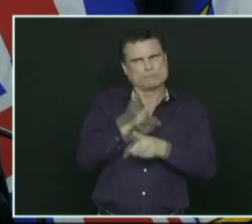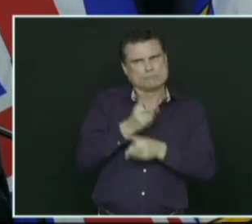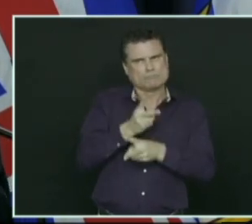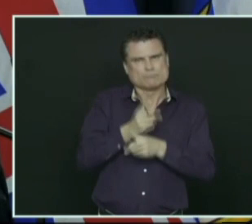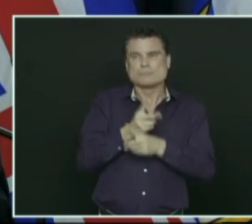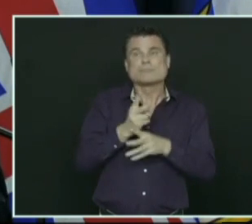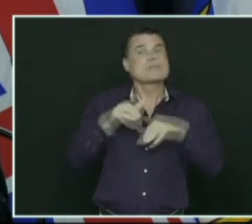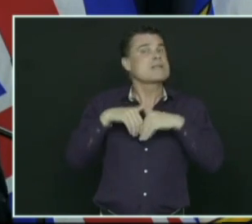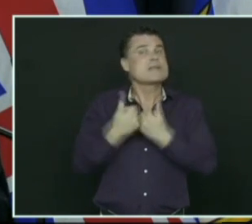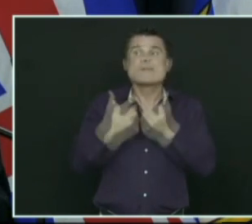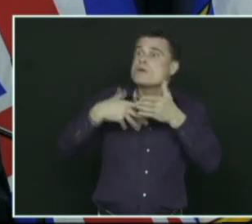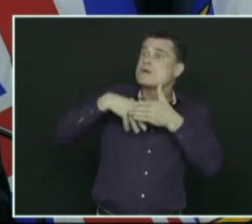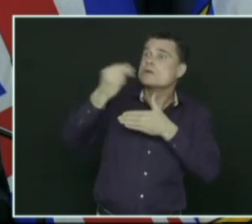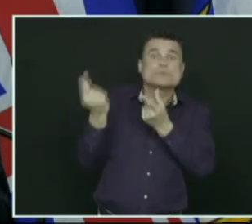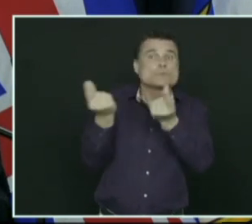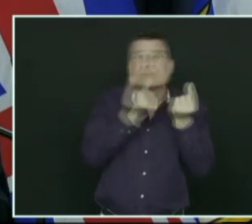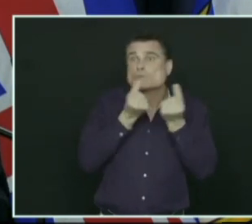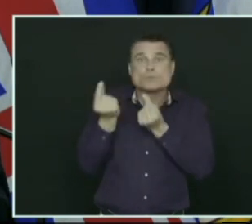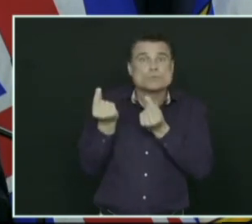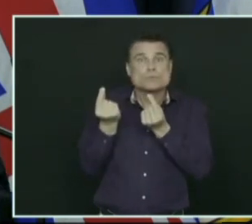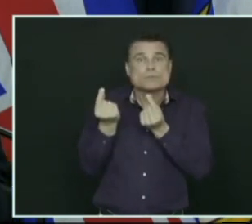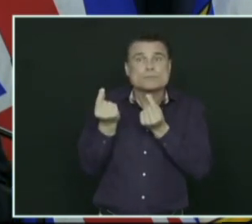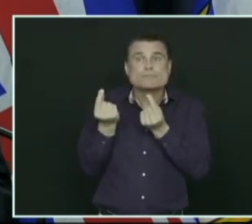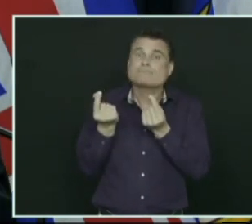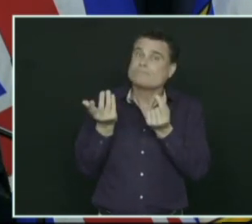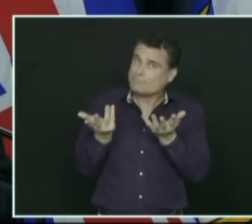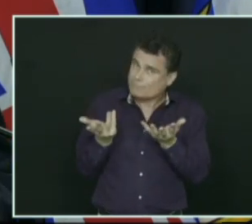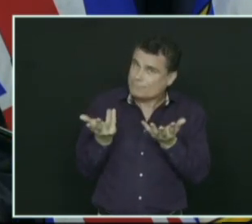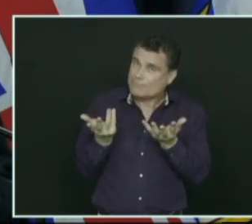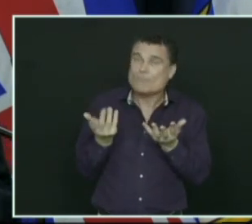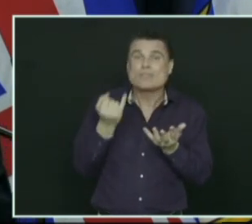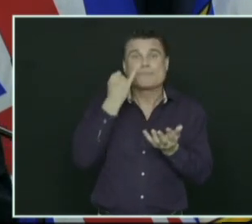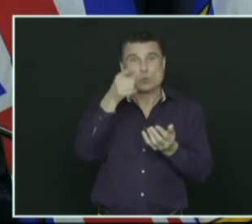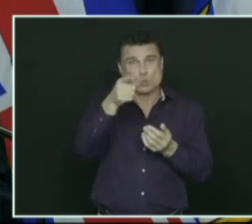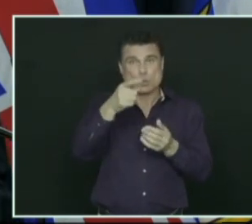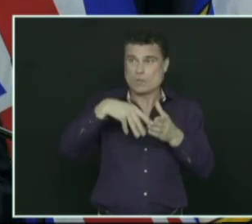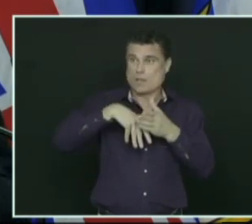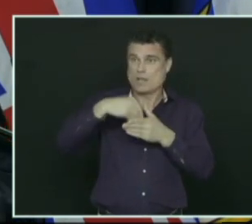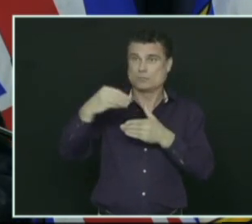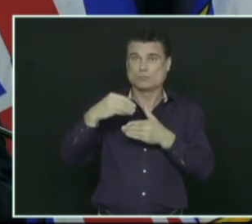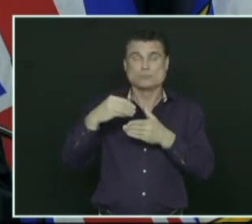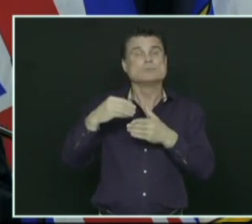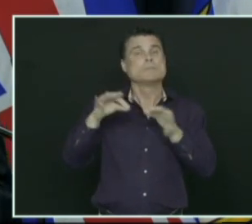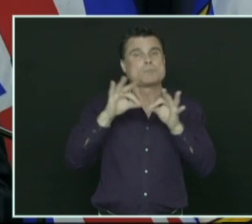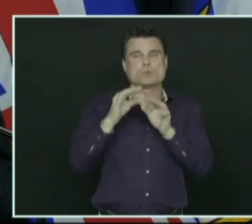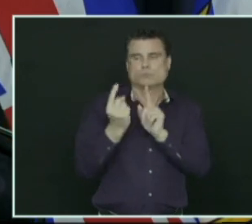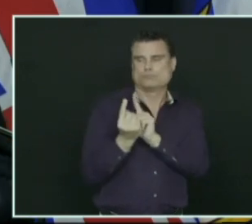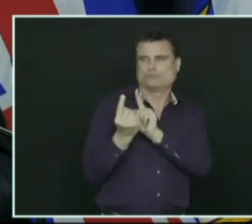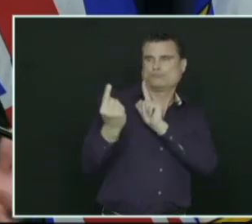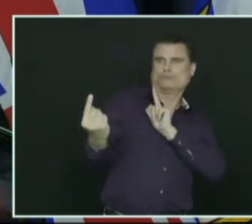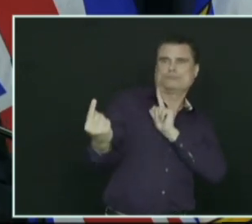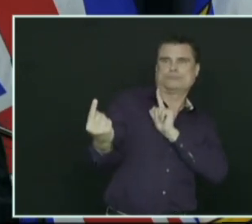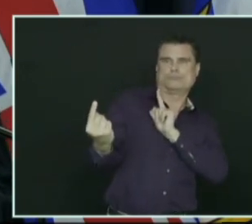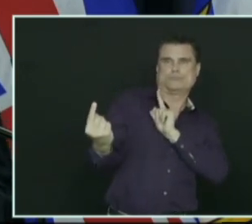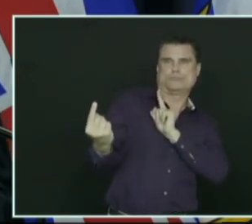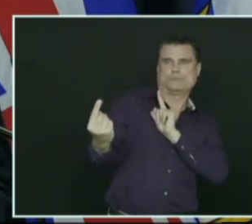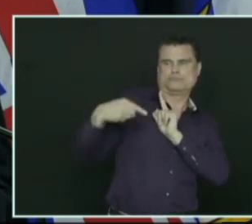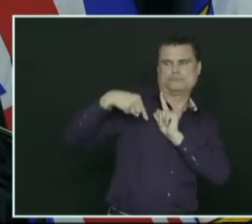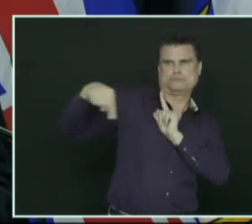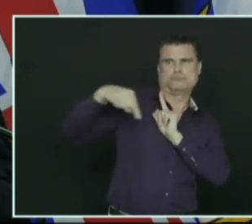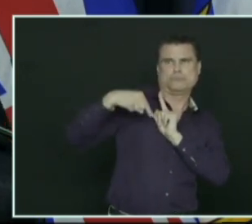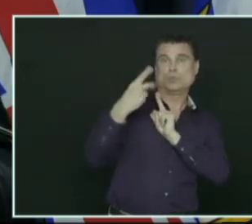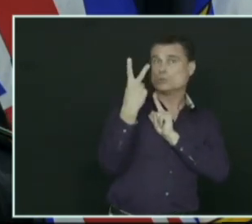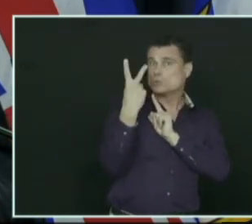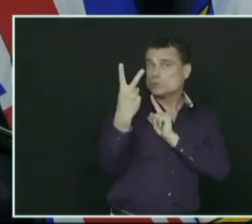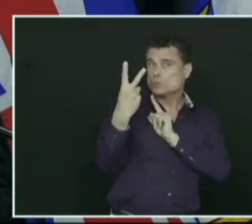think genuinely, if you look in any depth at their other views, are marginal views. And I think what I'd say to people